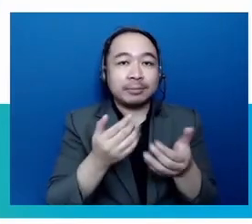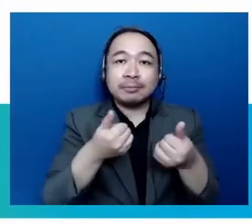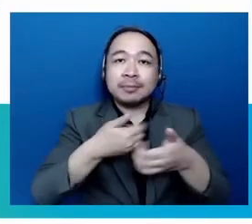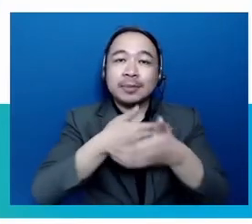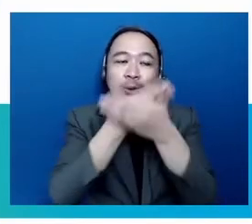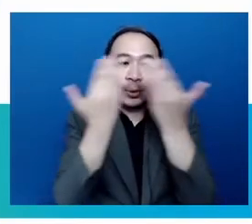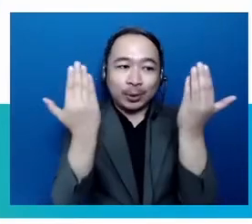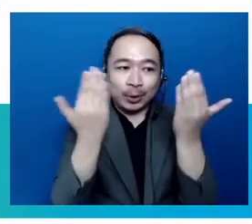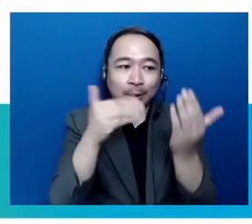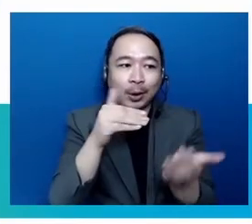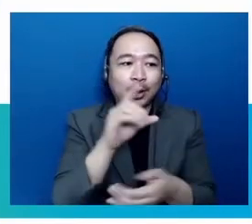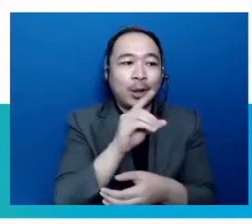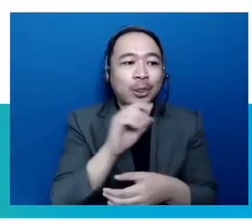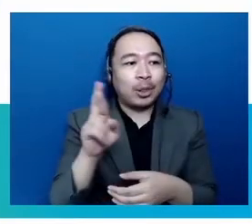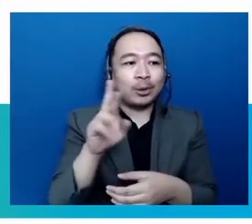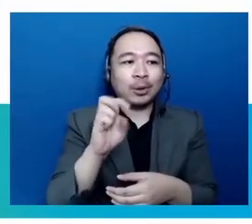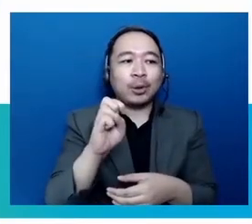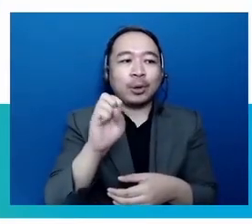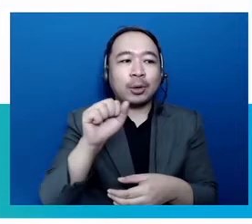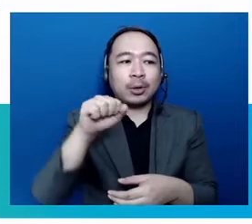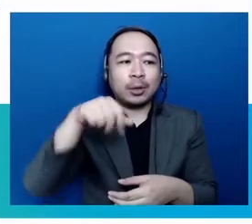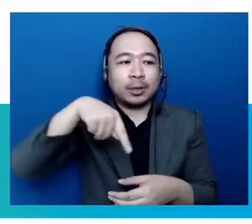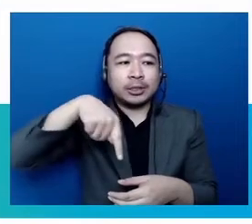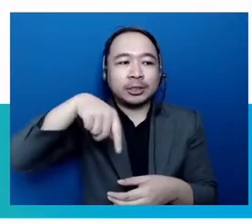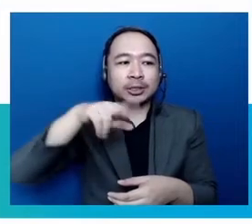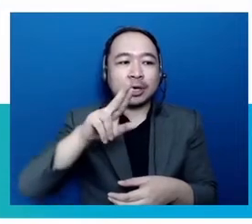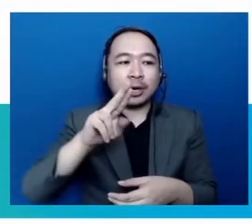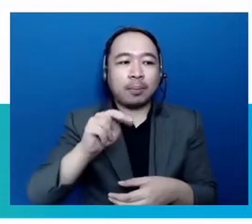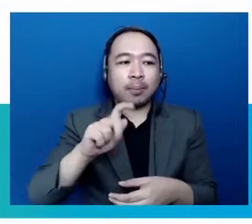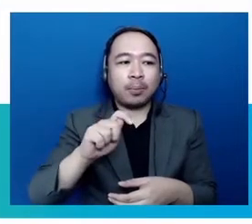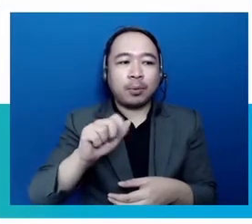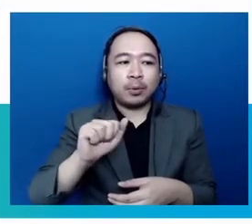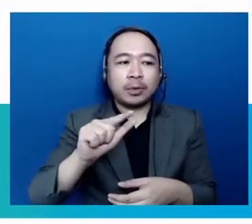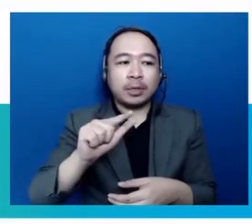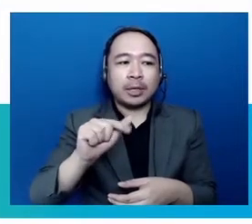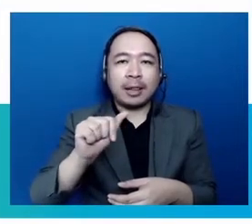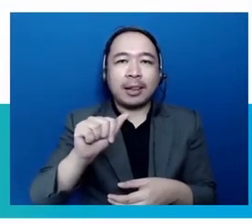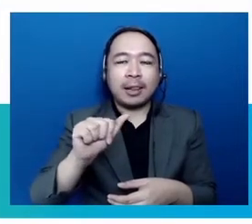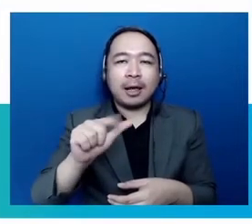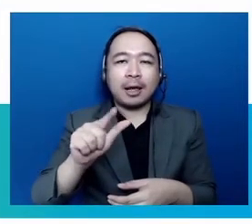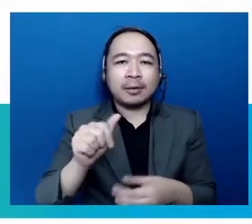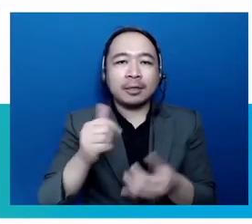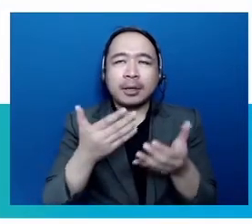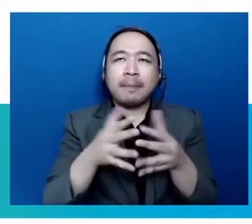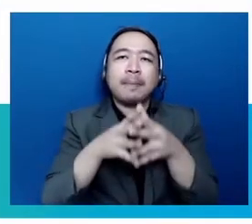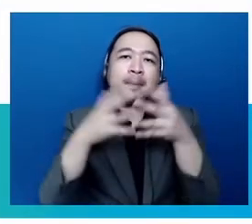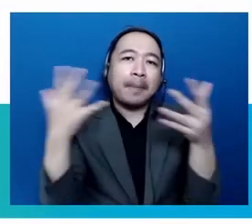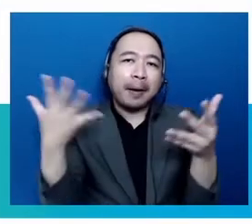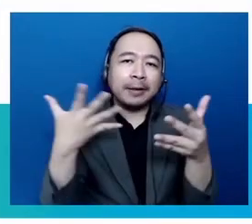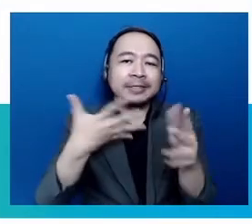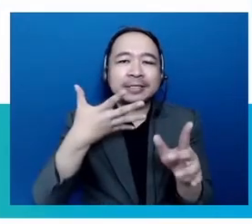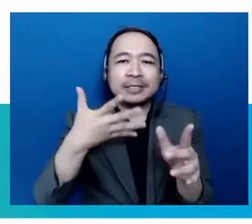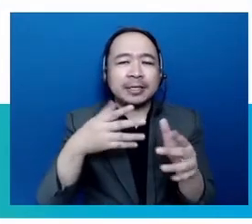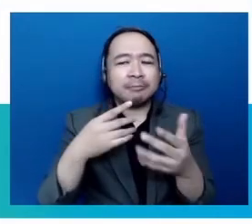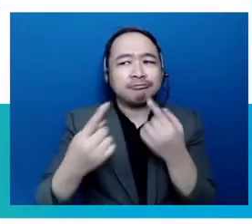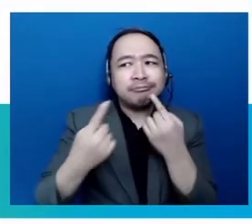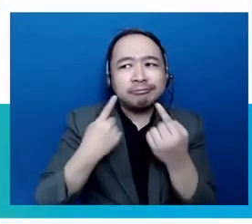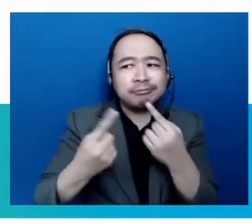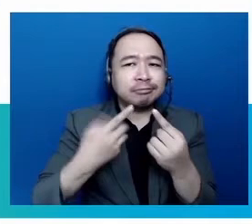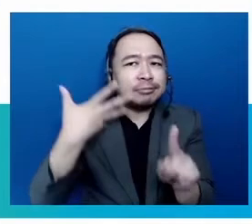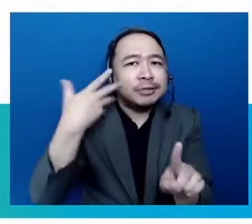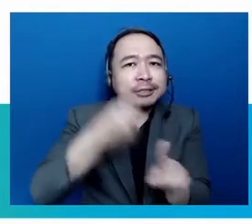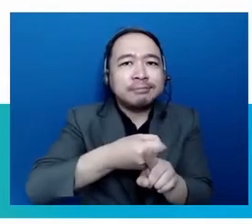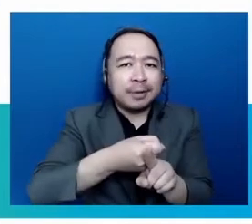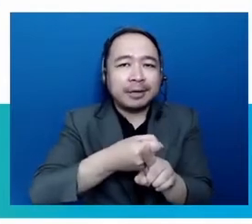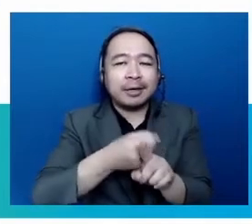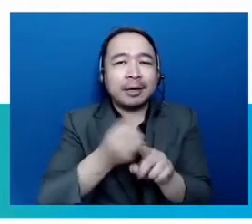Shakuntala. There is a lot of talk about the impact of COVID-19 on seafood export supply chains, but coastal fisheries are